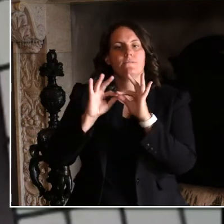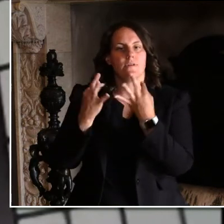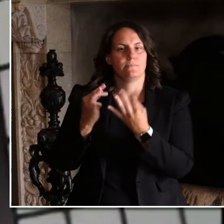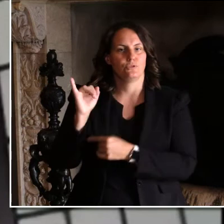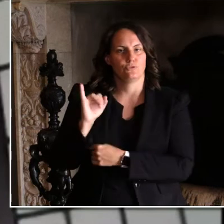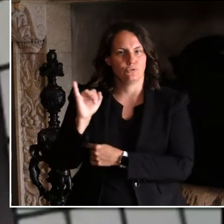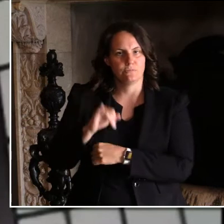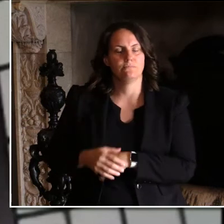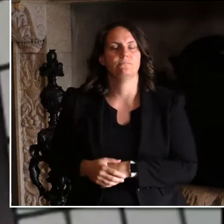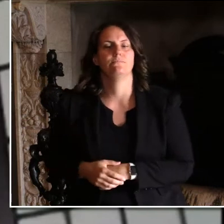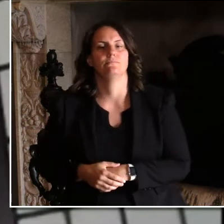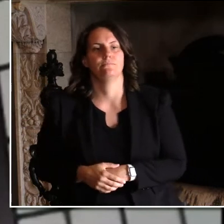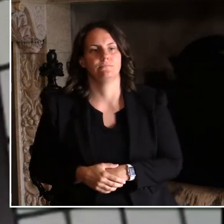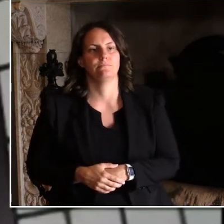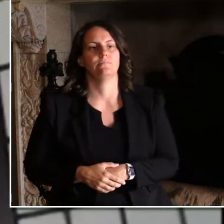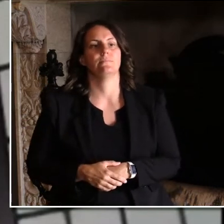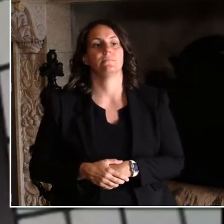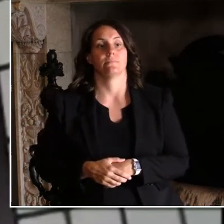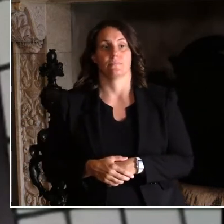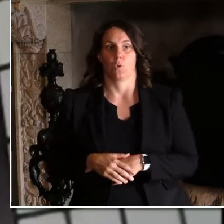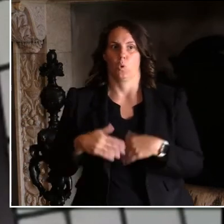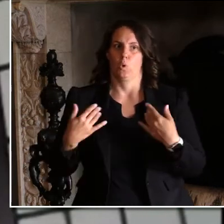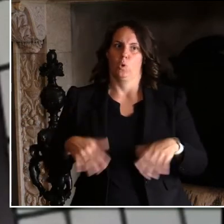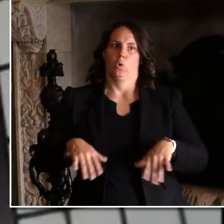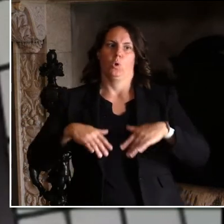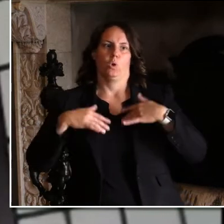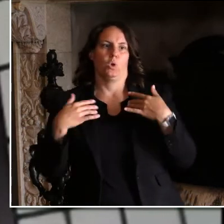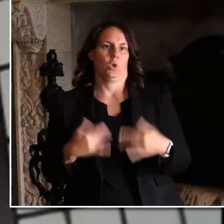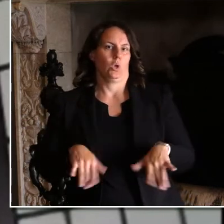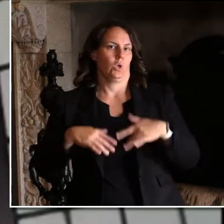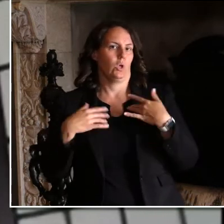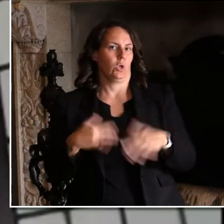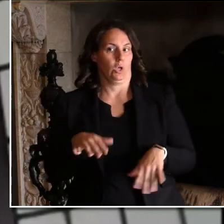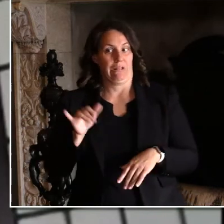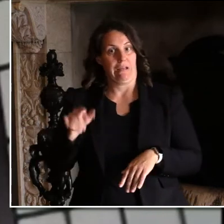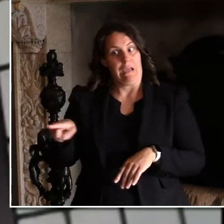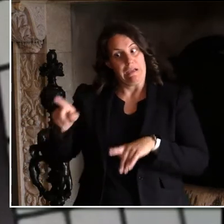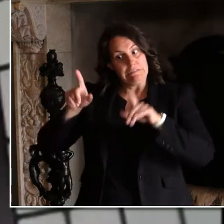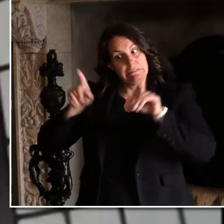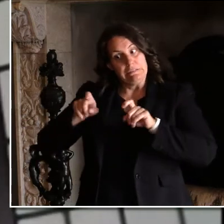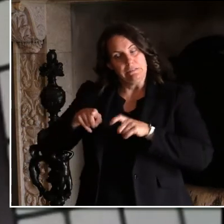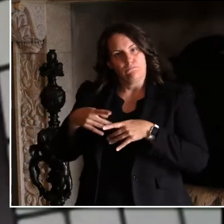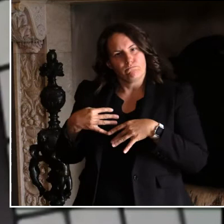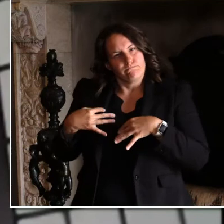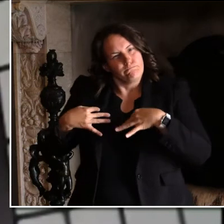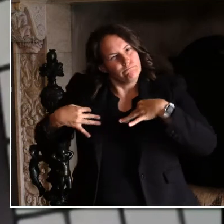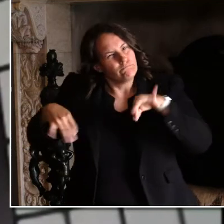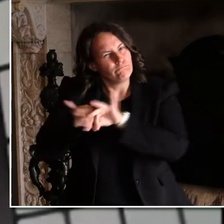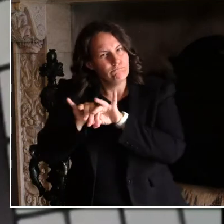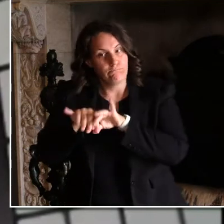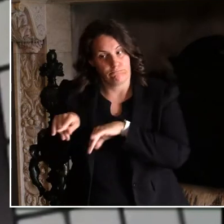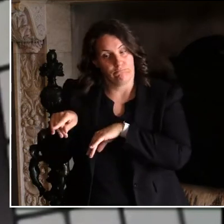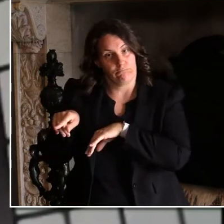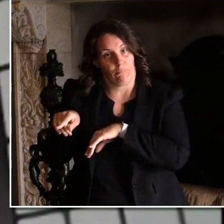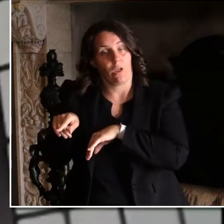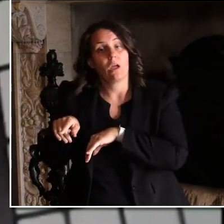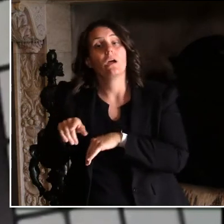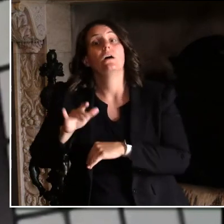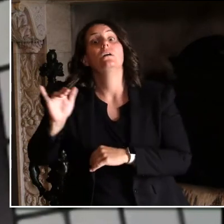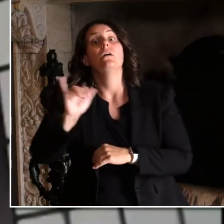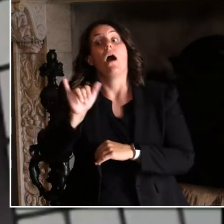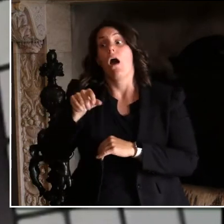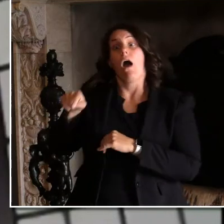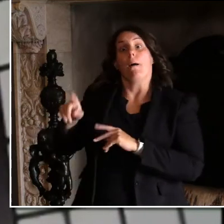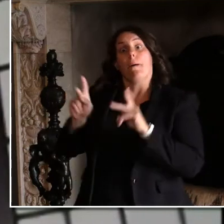an incredibly helpful tool for us, and so is contact tracing. That's why it's really important to answer the phone if a